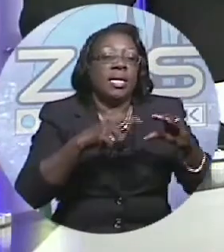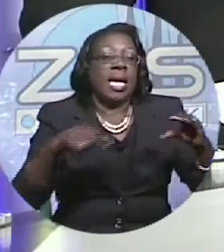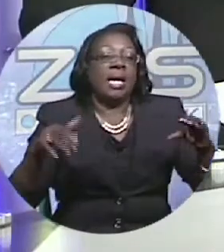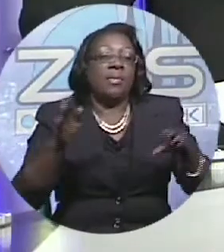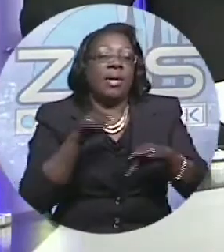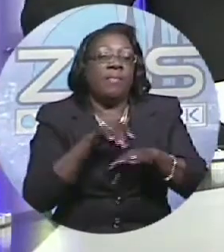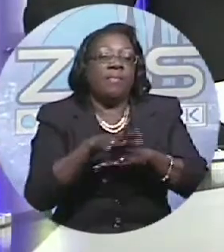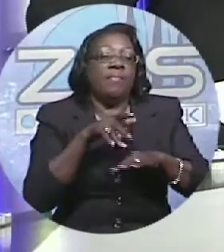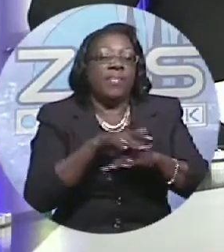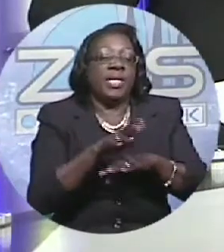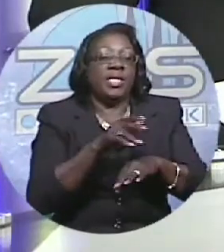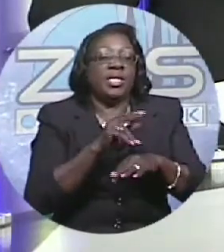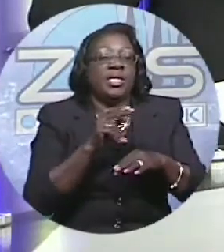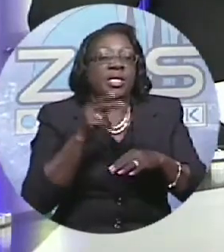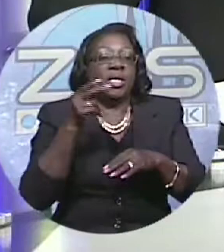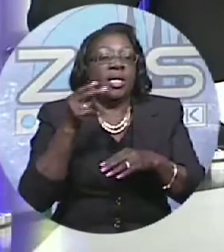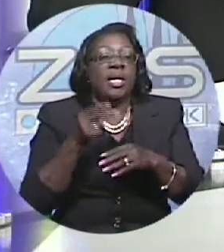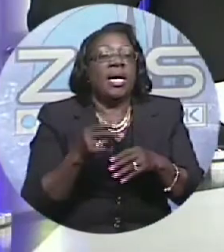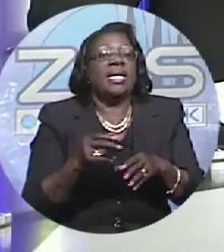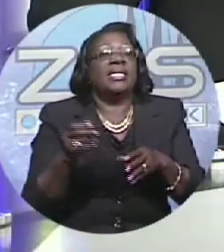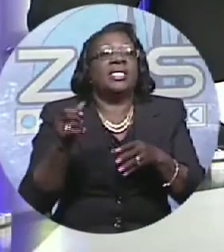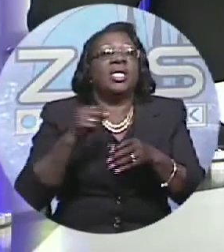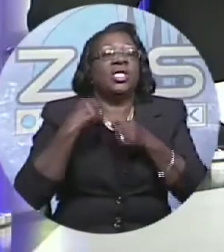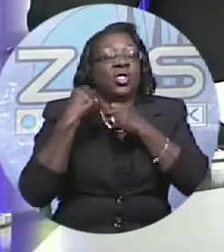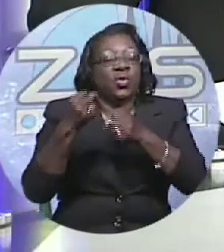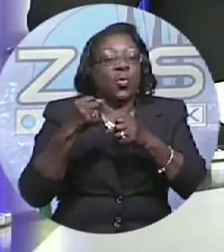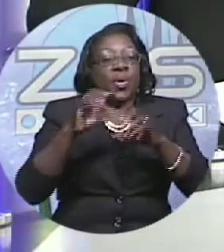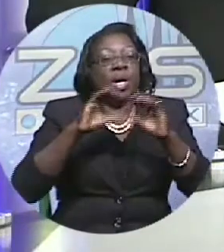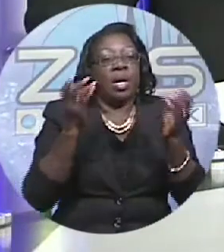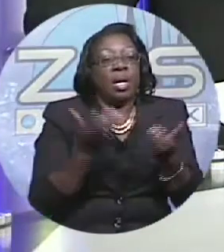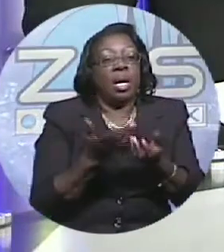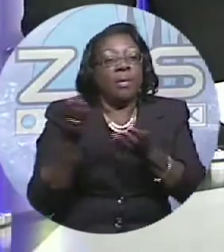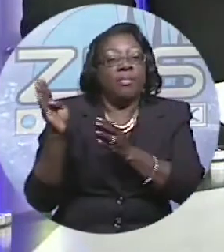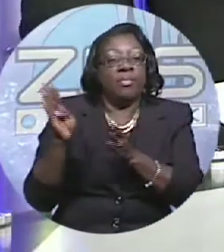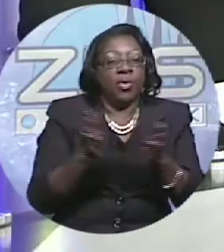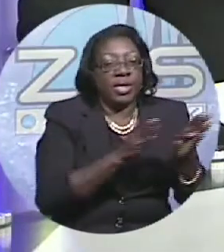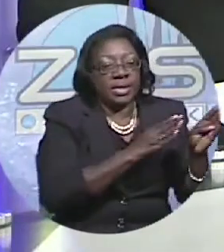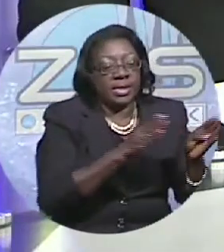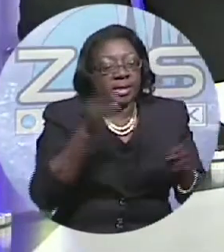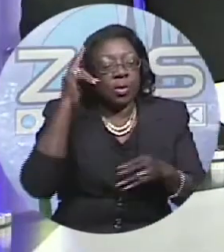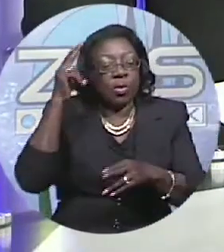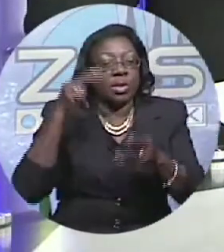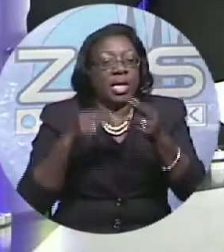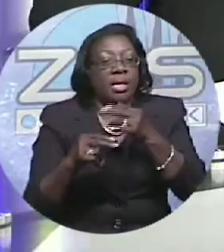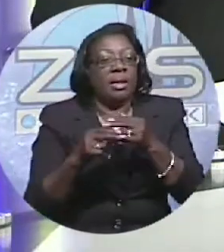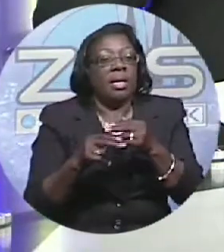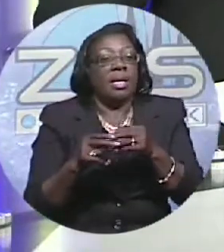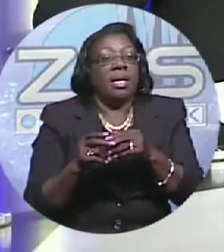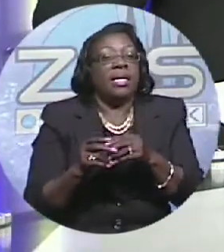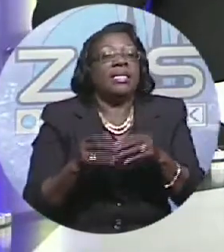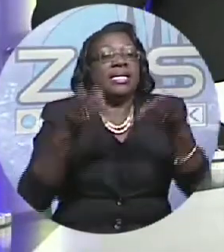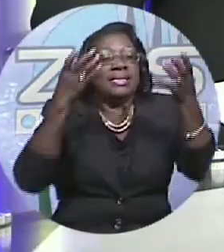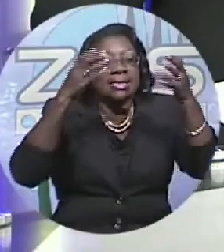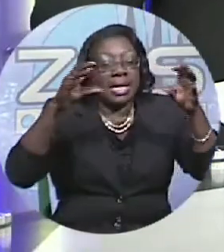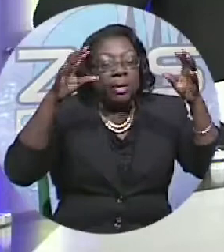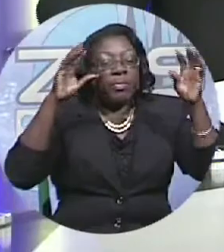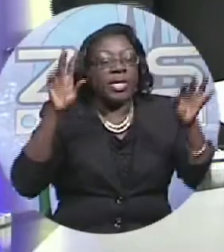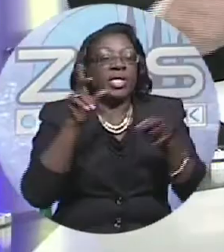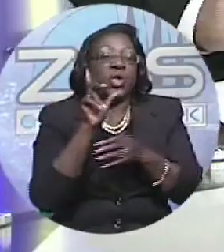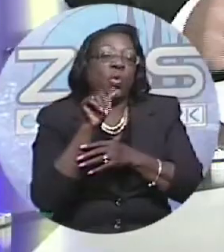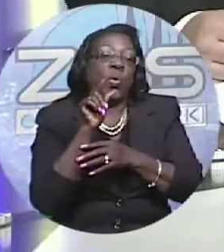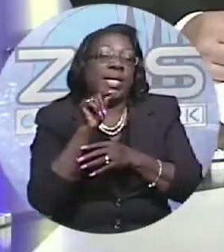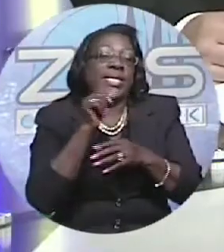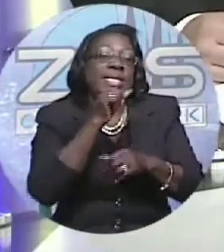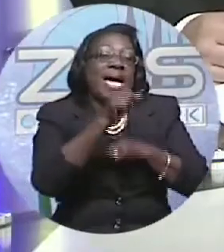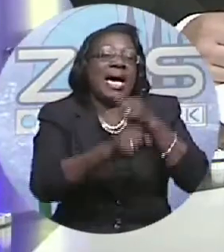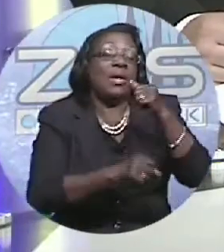taken by the Issa family is creating the Superclubs Breezes Bahamas brand, and it's been paying off. As the resort celebrates its 20th